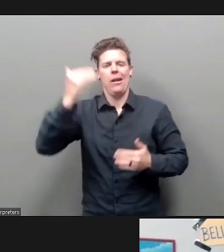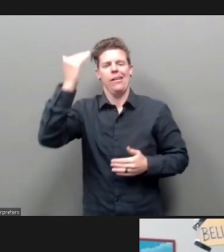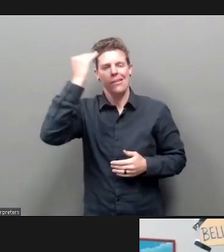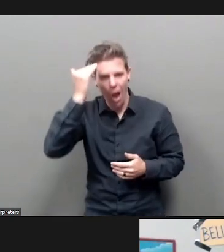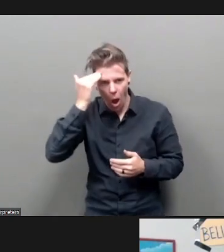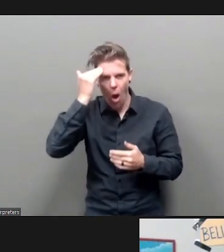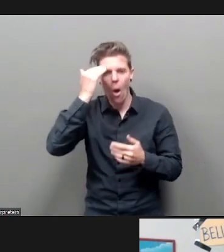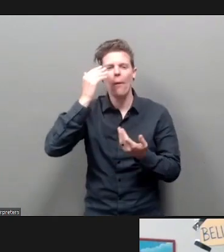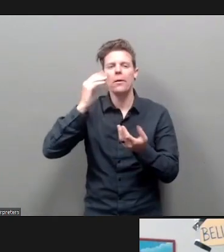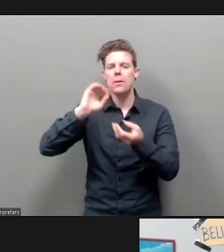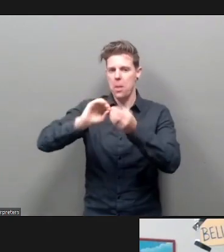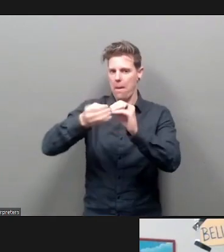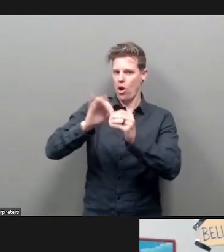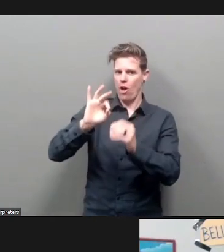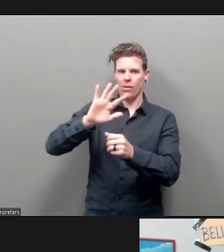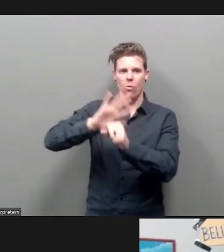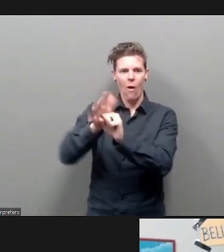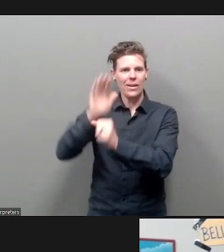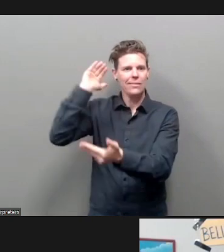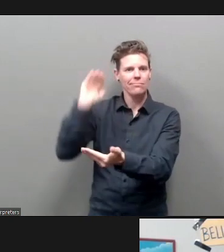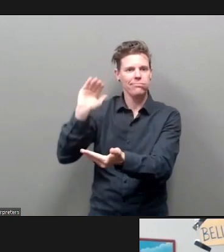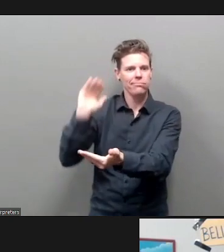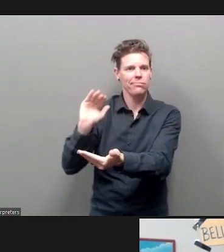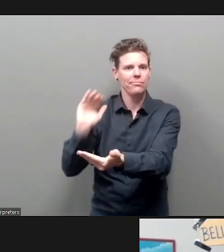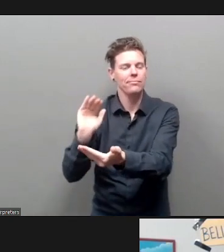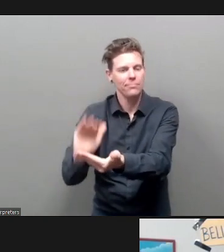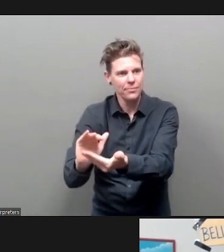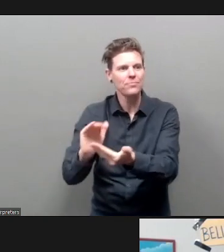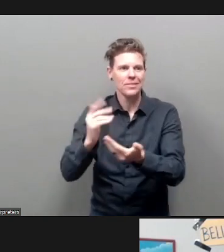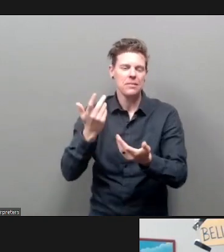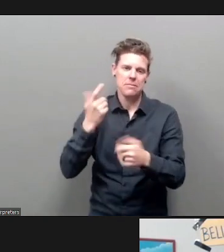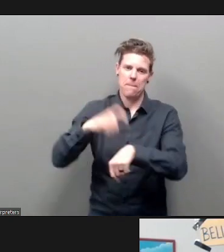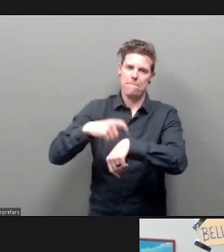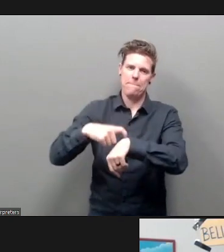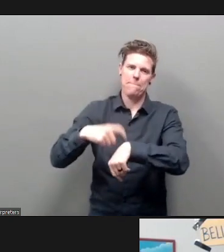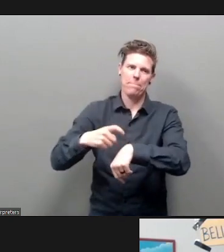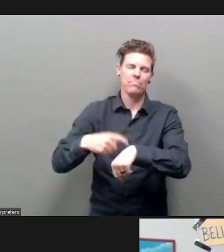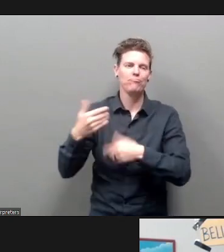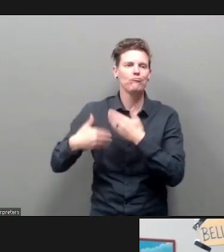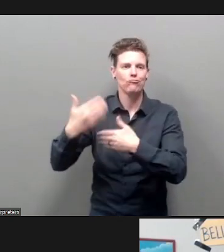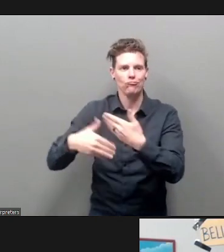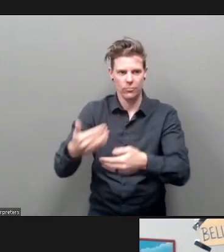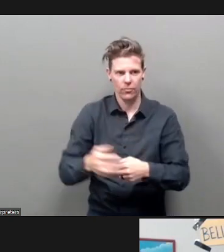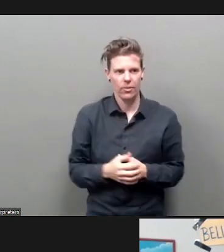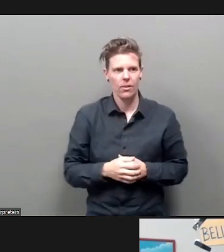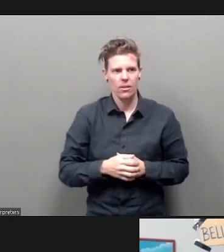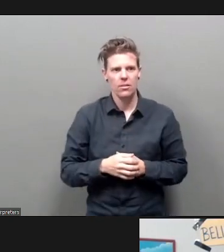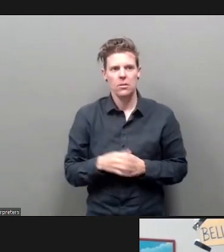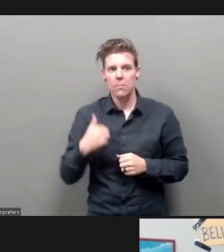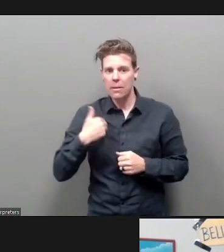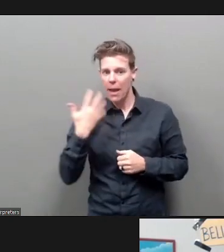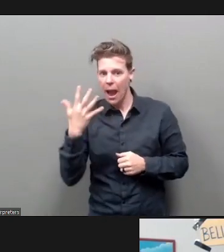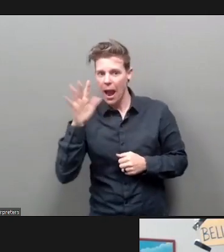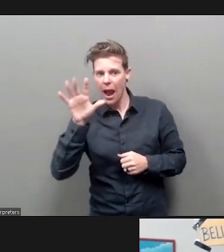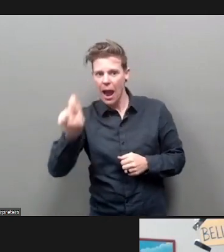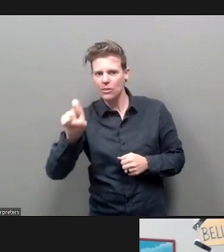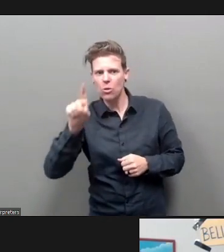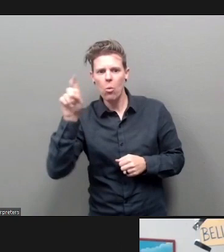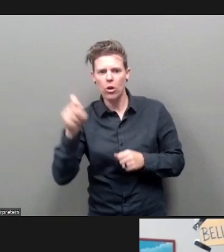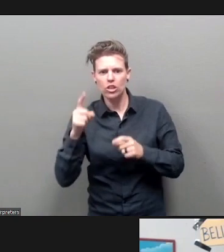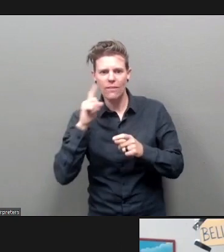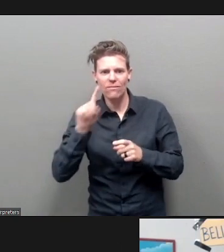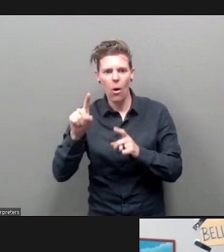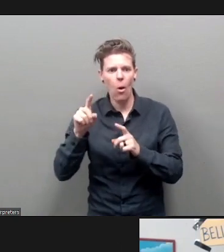Thanks so much. Okay, next I'm going to ask a question on behalf of Kaylin Norwood and of KOAT. And obviously, Kaylin, you're always welcome to ask